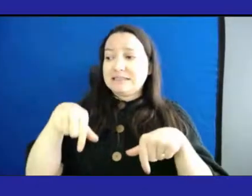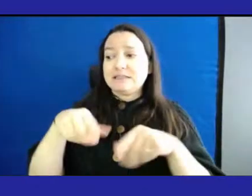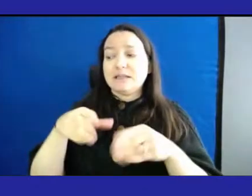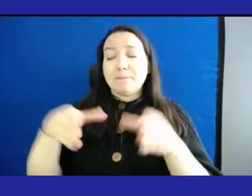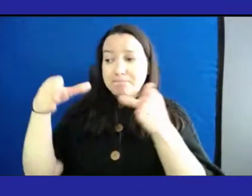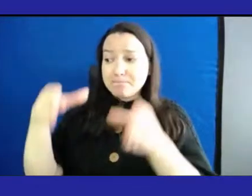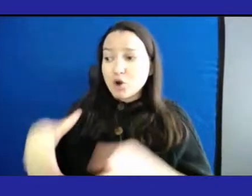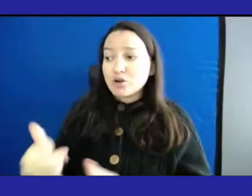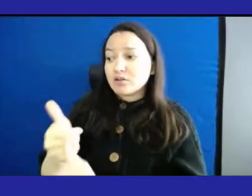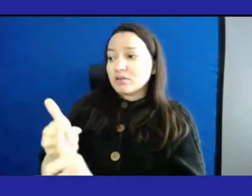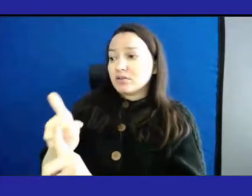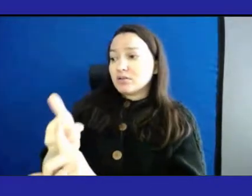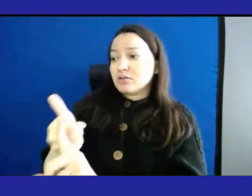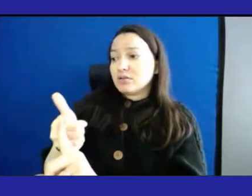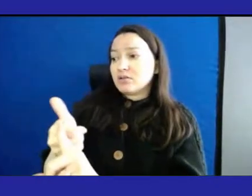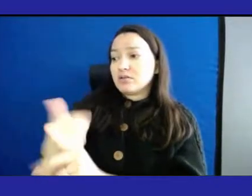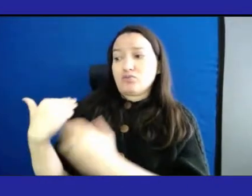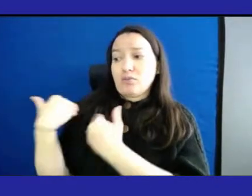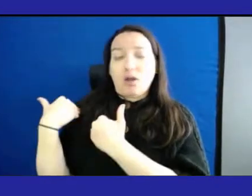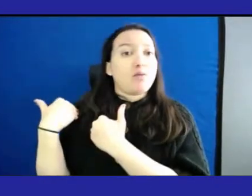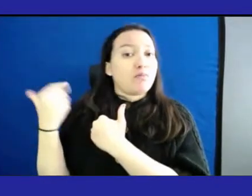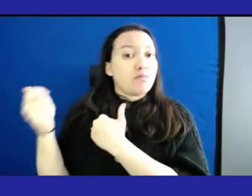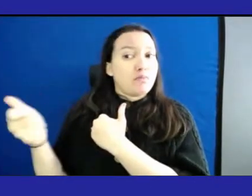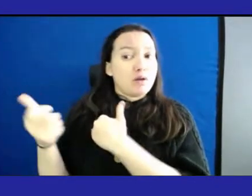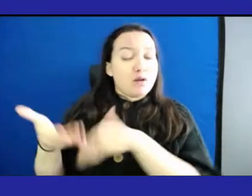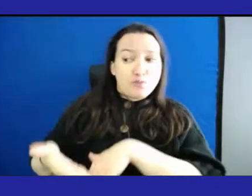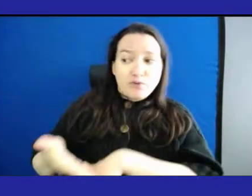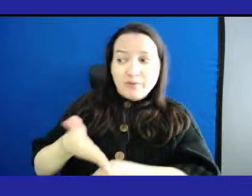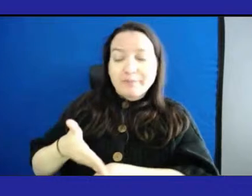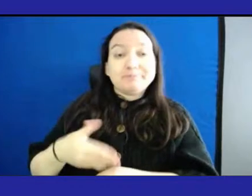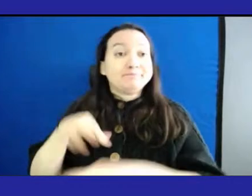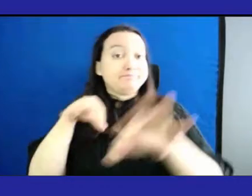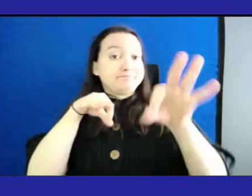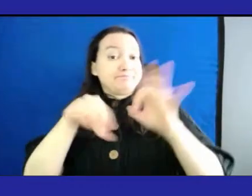who's responsible for this improvement to tell you how she did it.